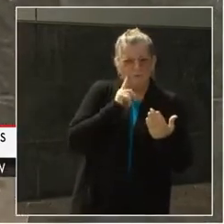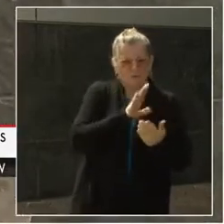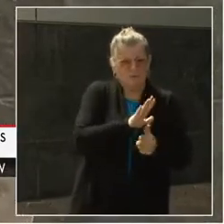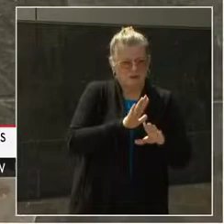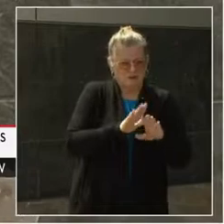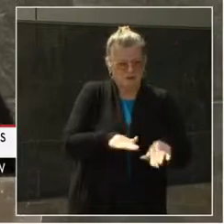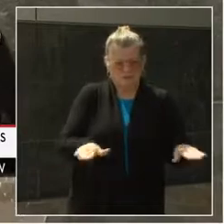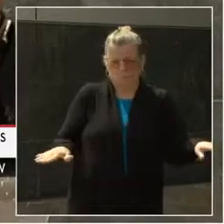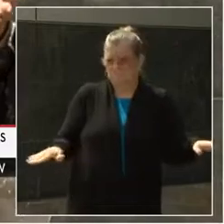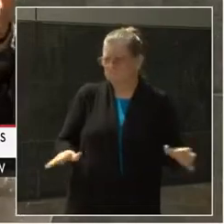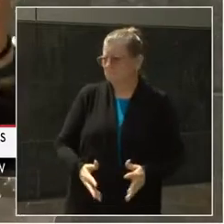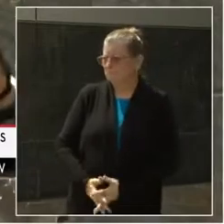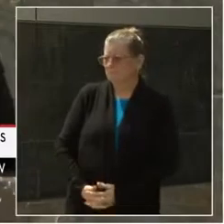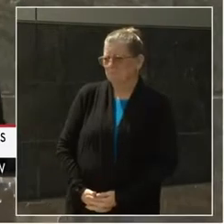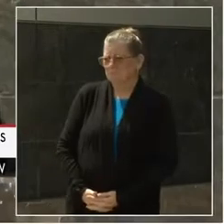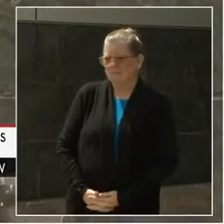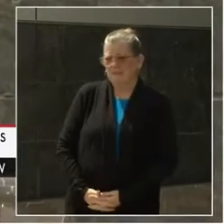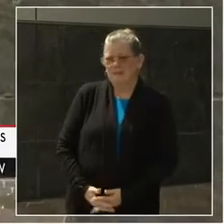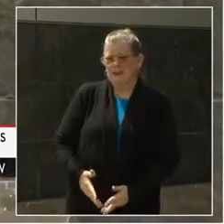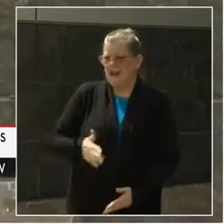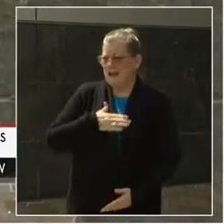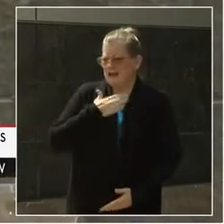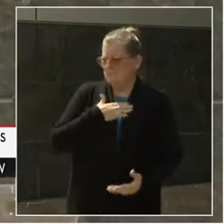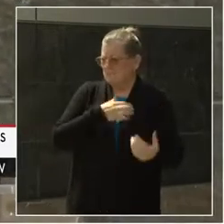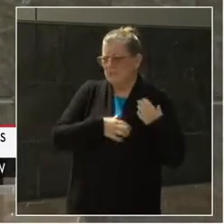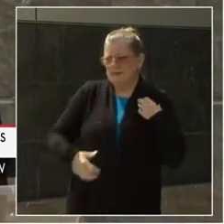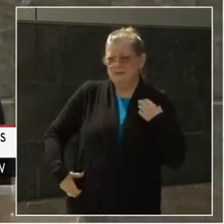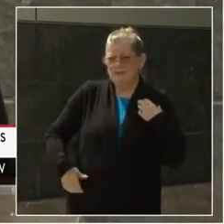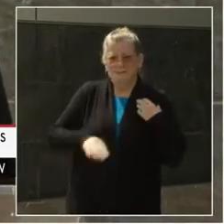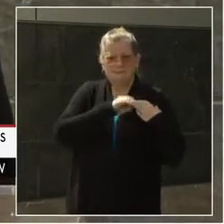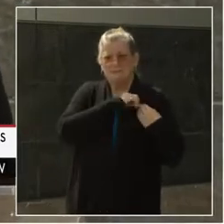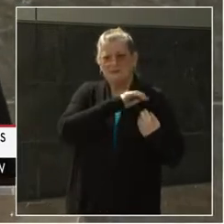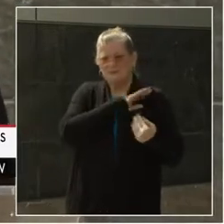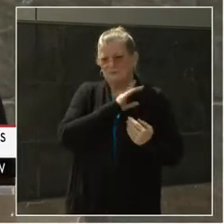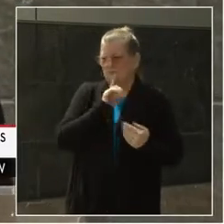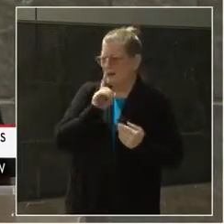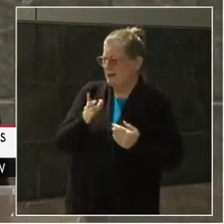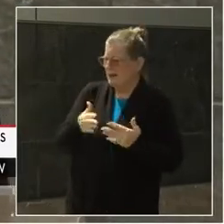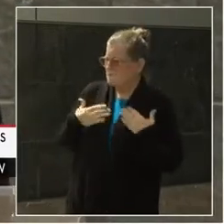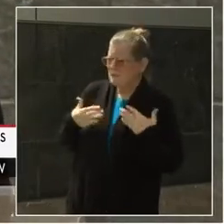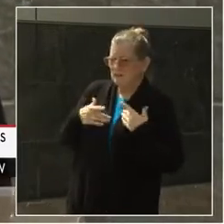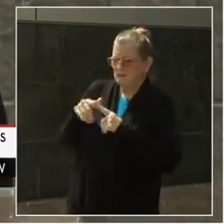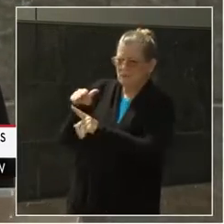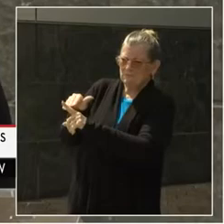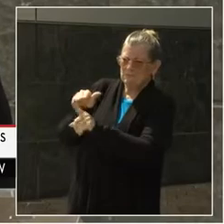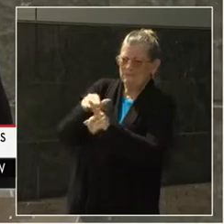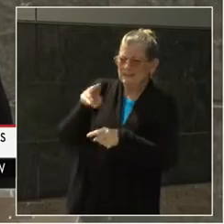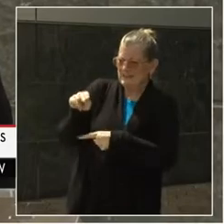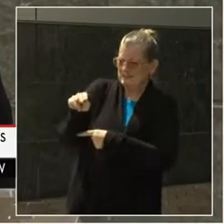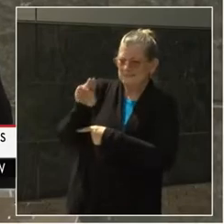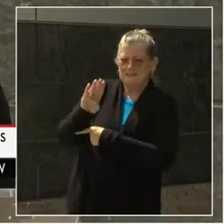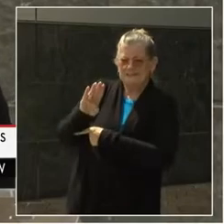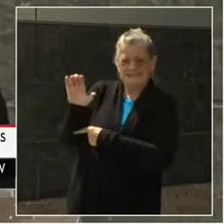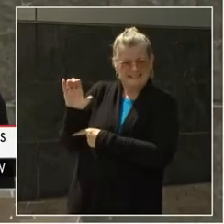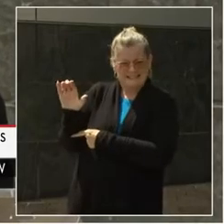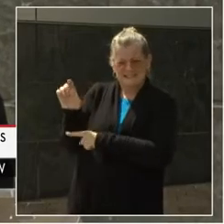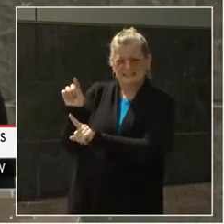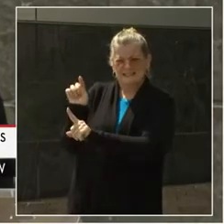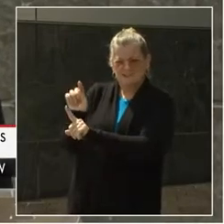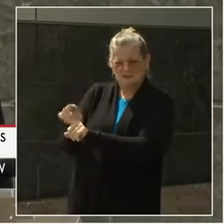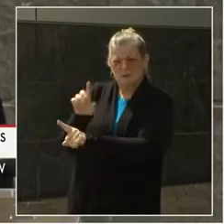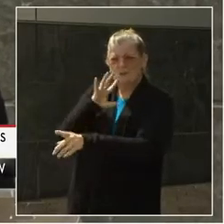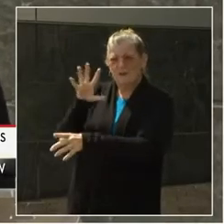Yes, I'm happy that the mayor reminded. We would love for NBC to participate in our advanced internship program. And it is true, it is the right